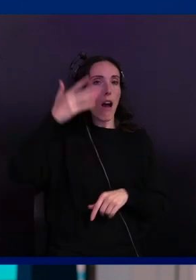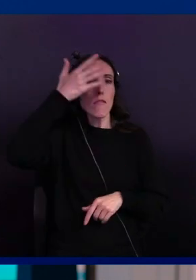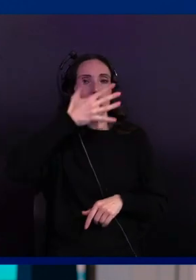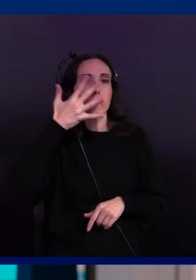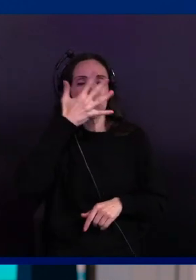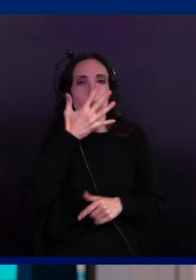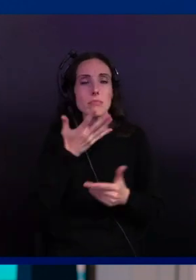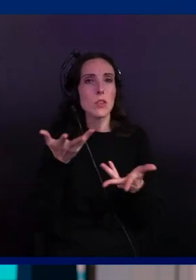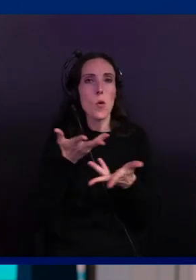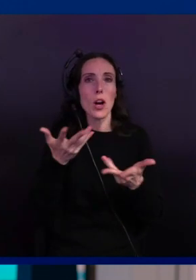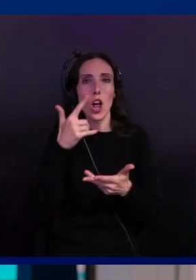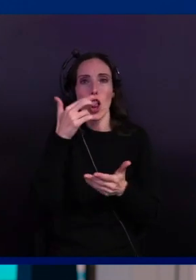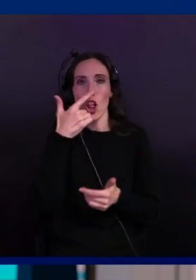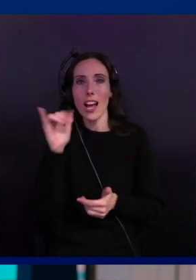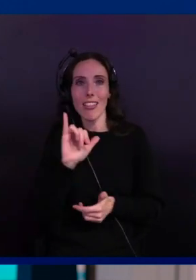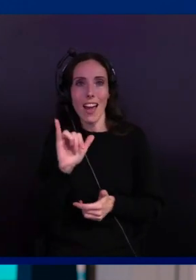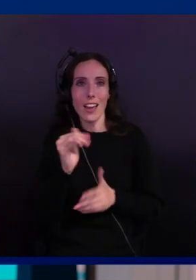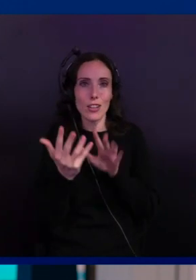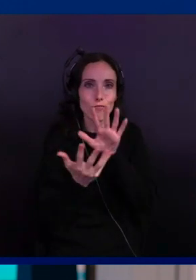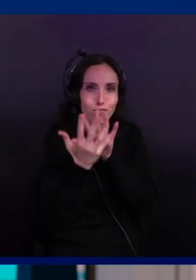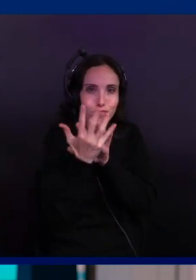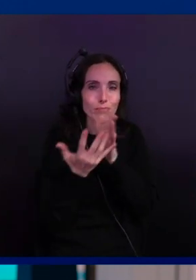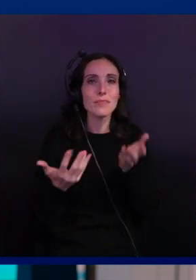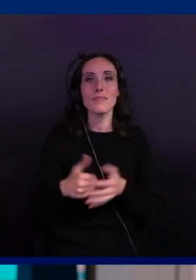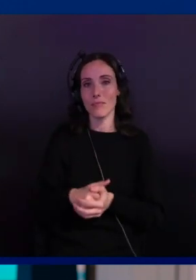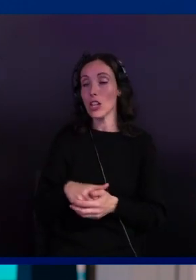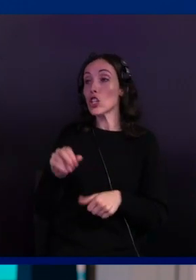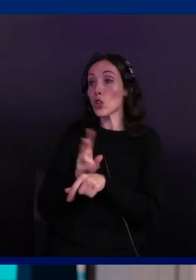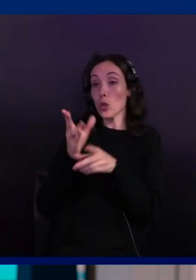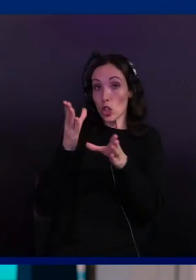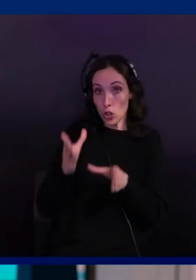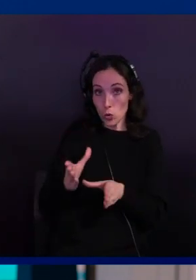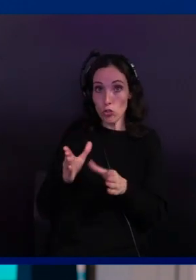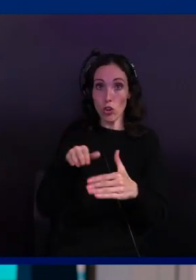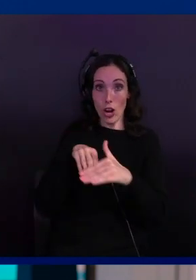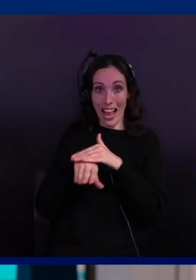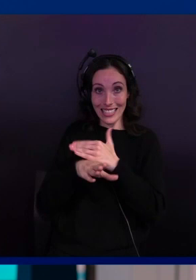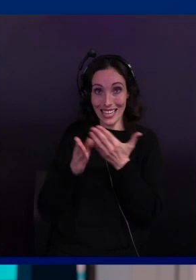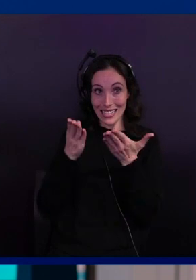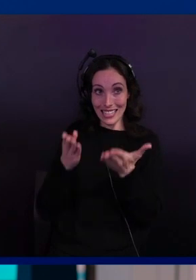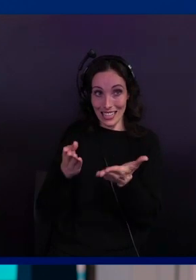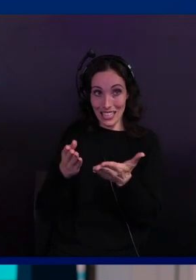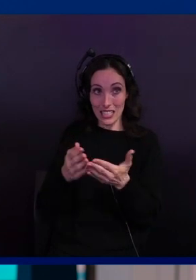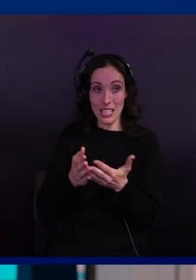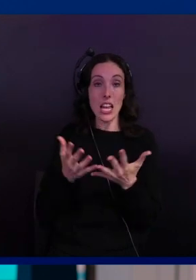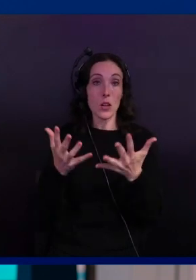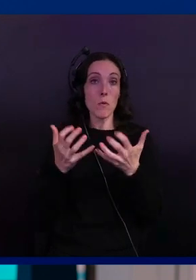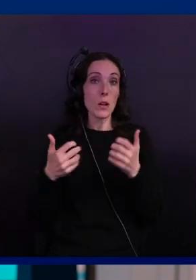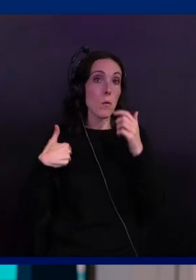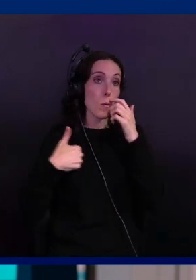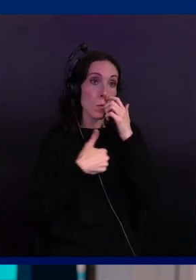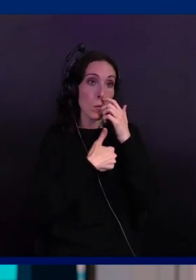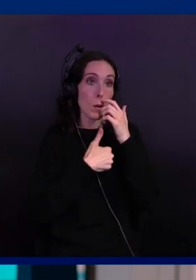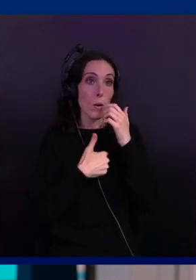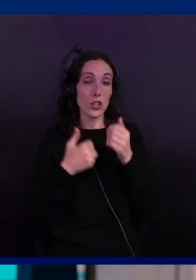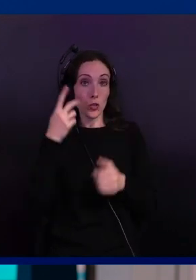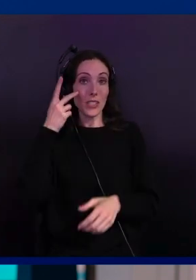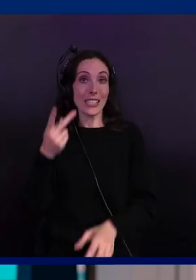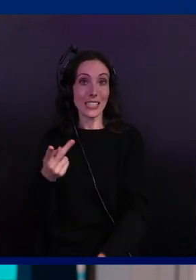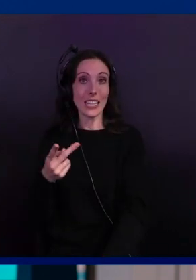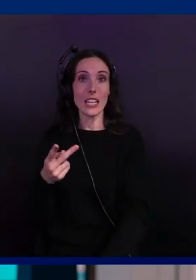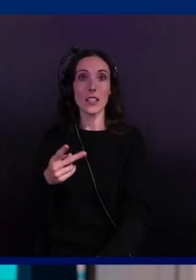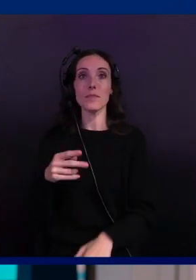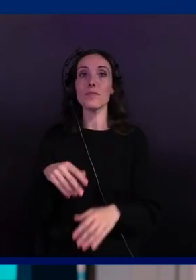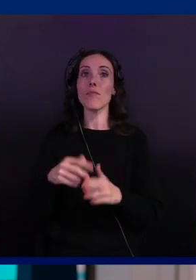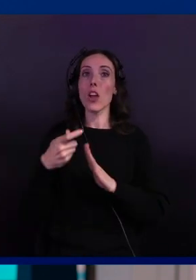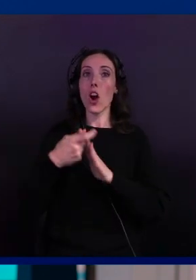This is a user registration simple application. One user is coming here where we wanted to basically see the auto